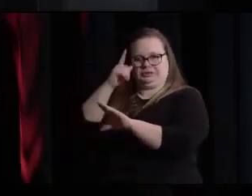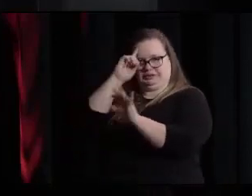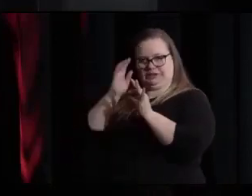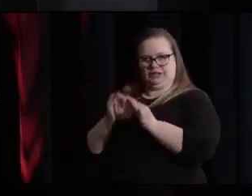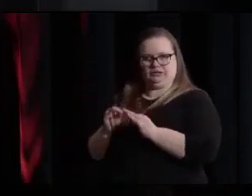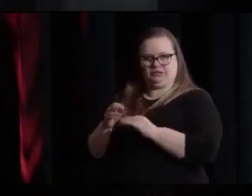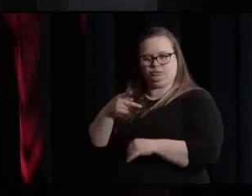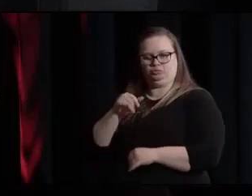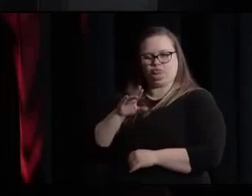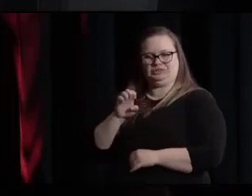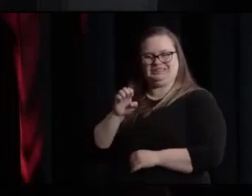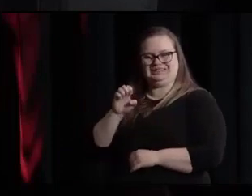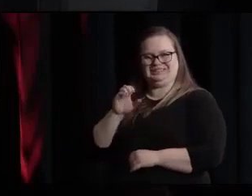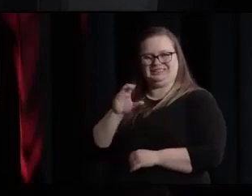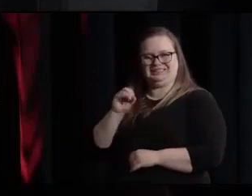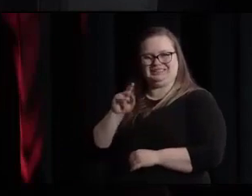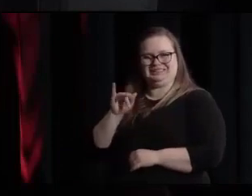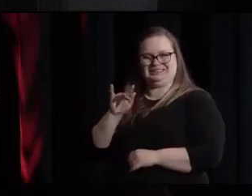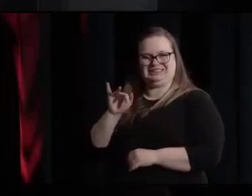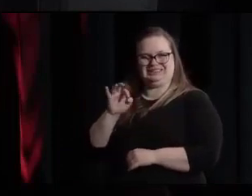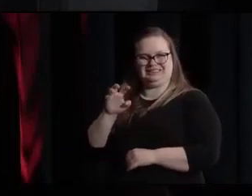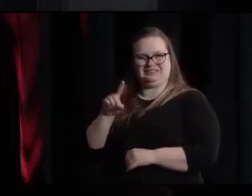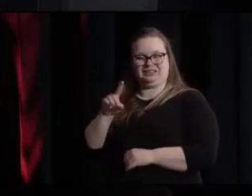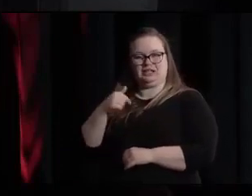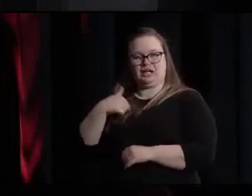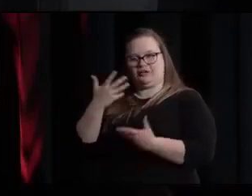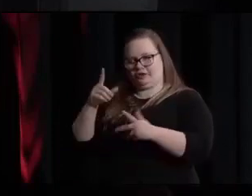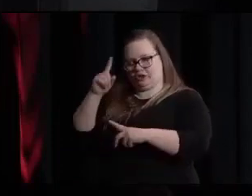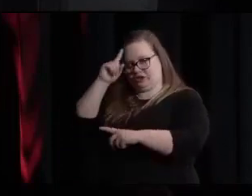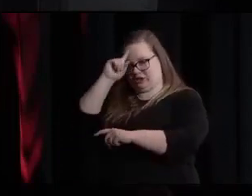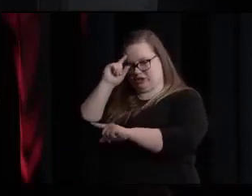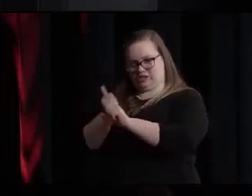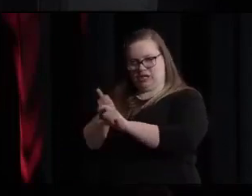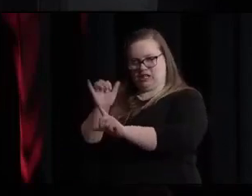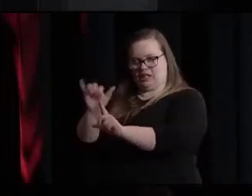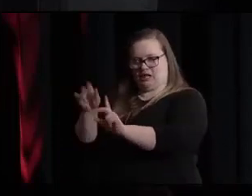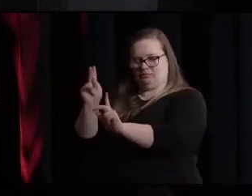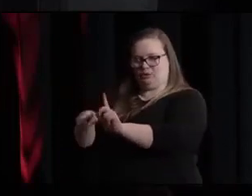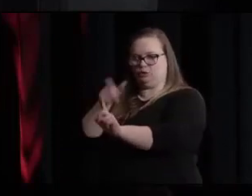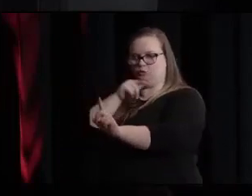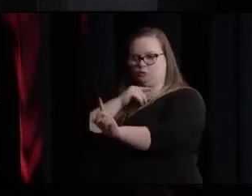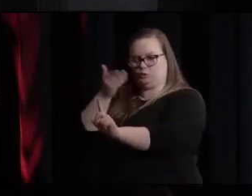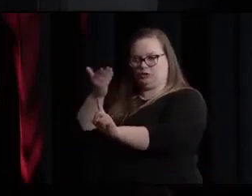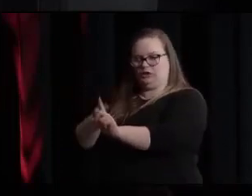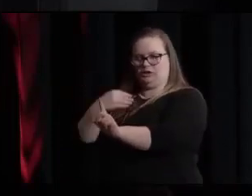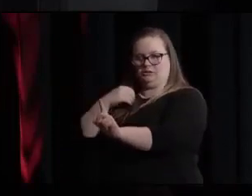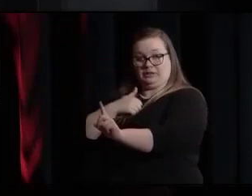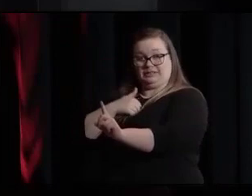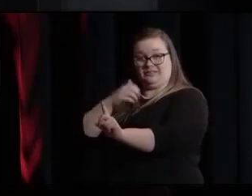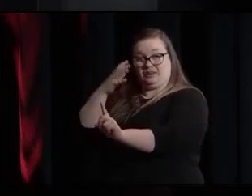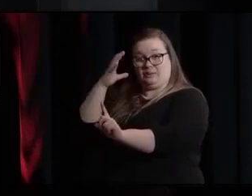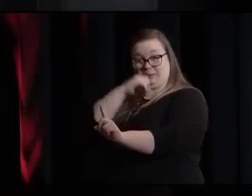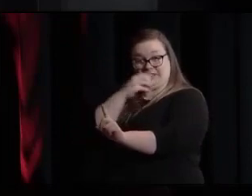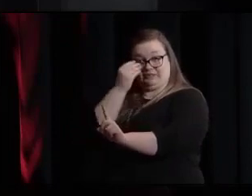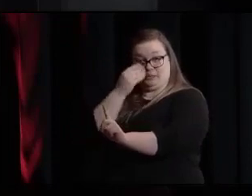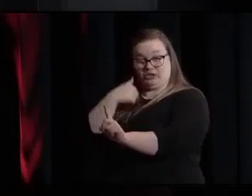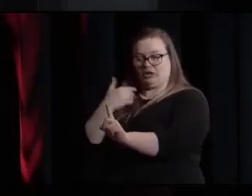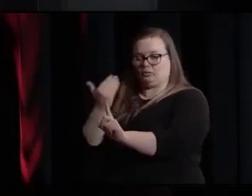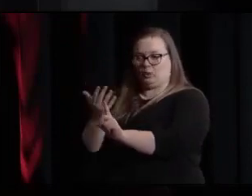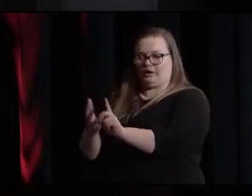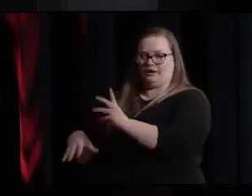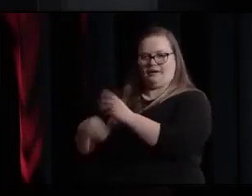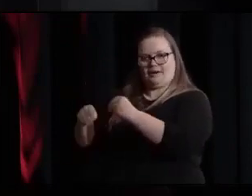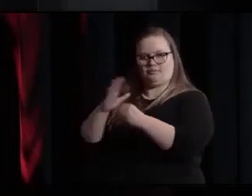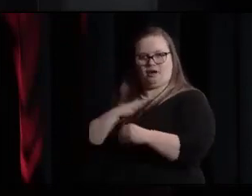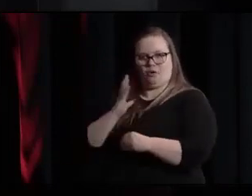have given birth to an idea of who a person is. I have filled in that missing information with assumptions. I haven't taken